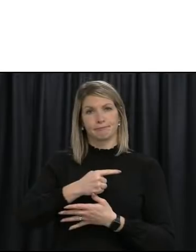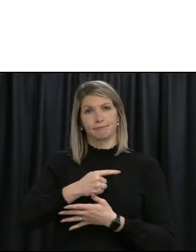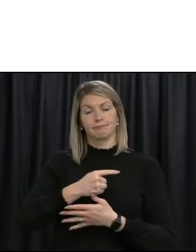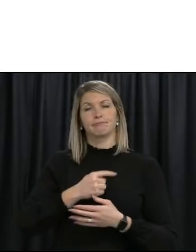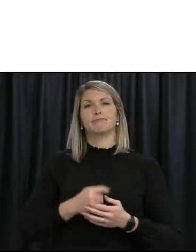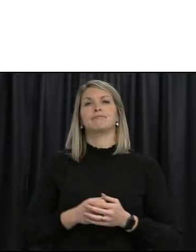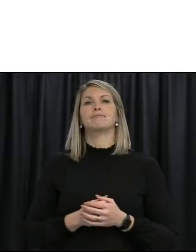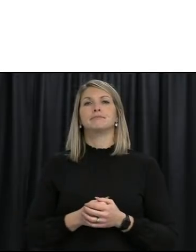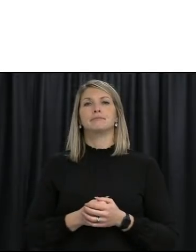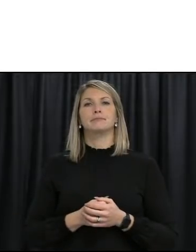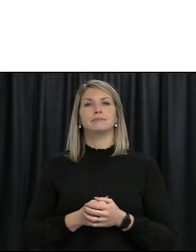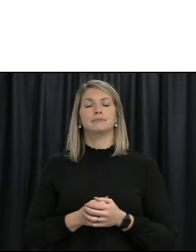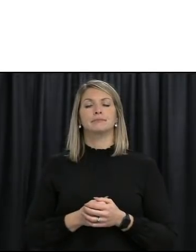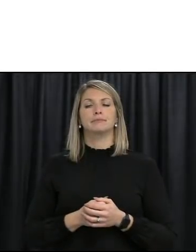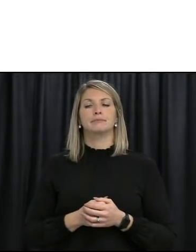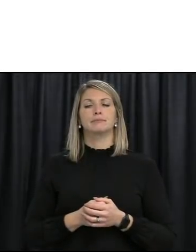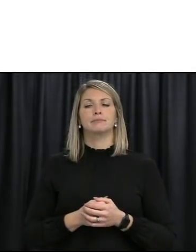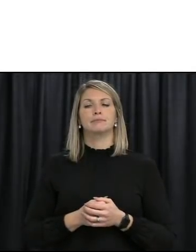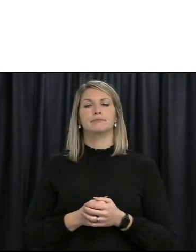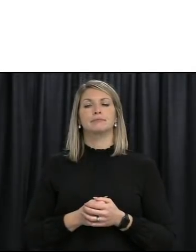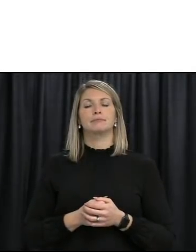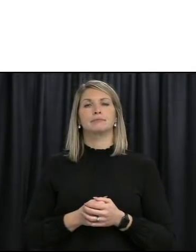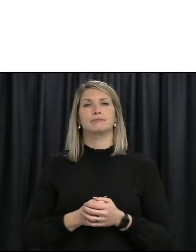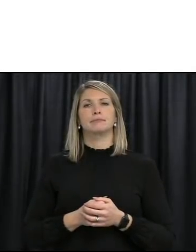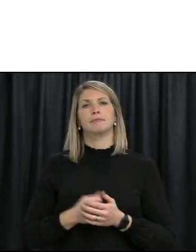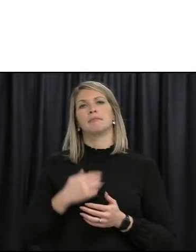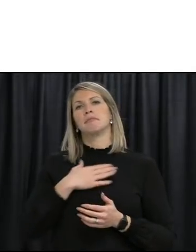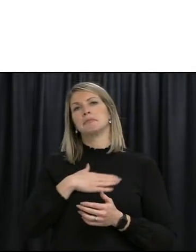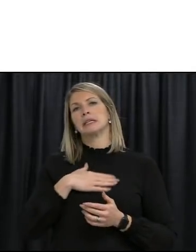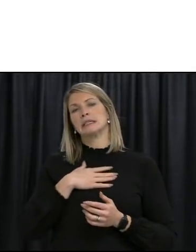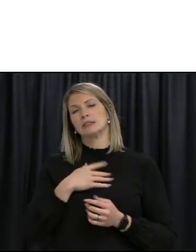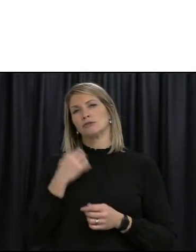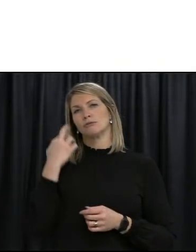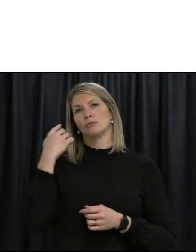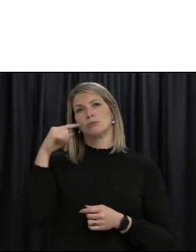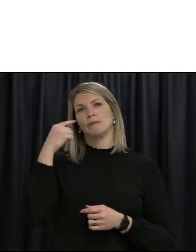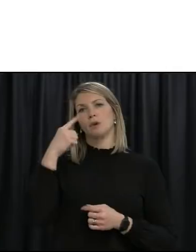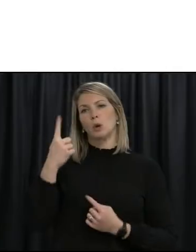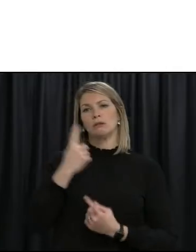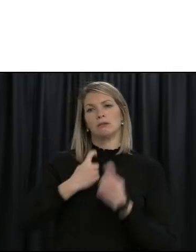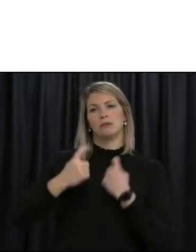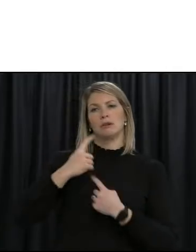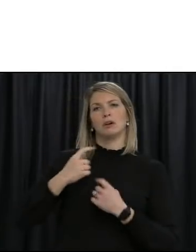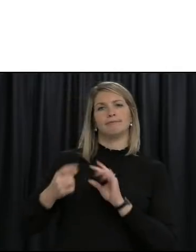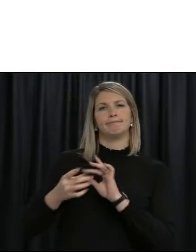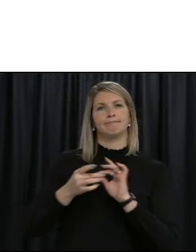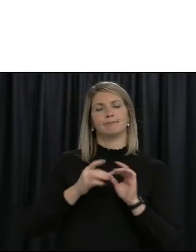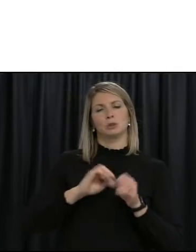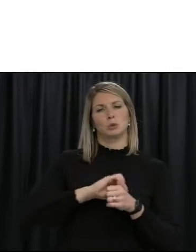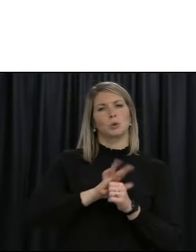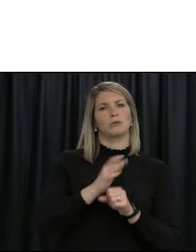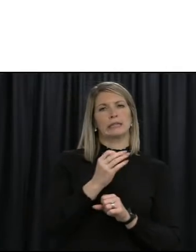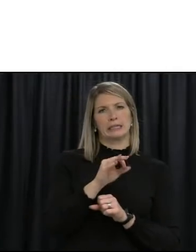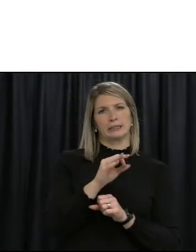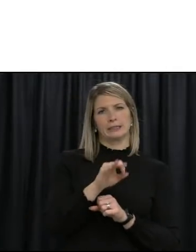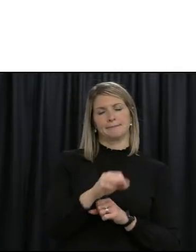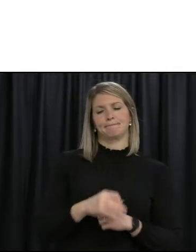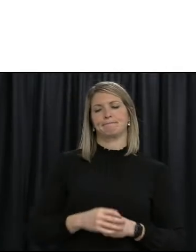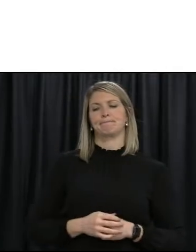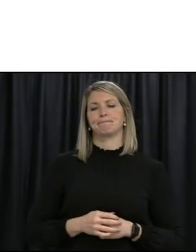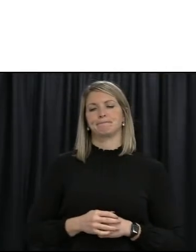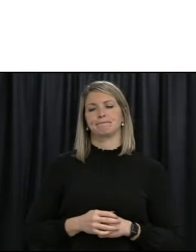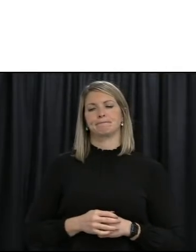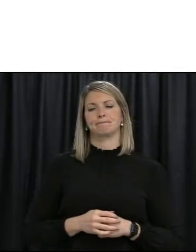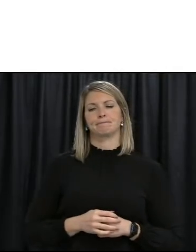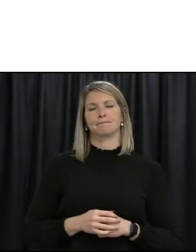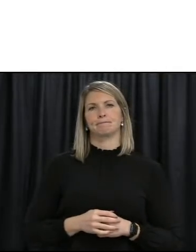further questions. We suggest that you not ask rumor-based questions. The purpose of these briefings is to address COVID-19 issues. All